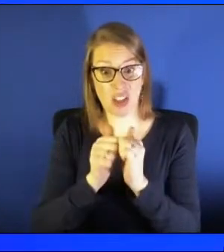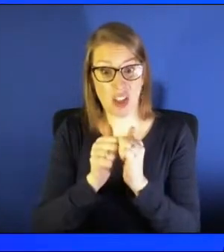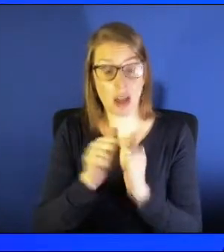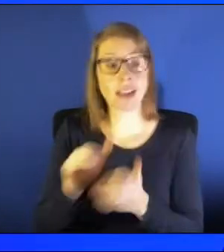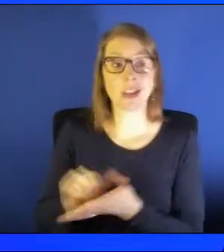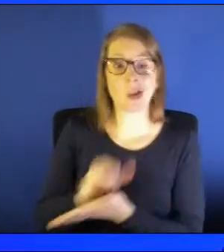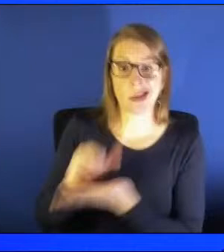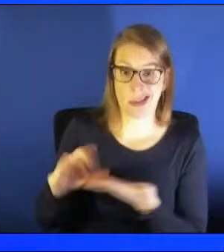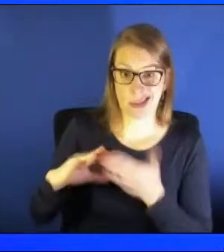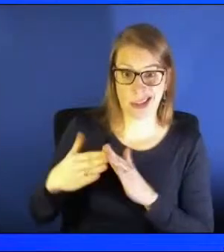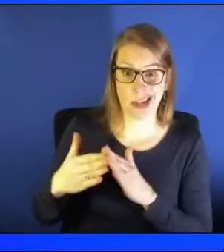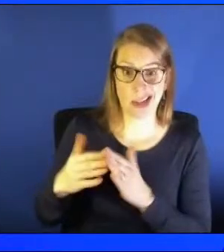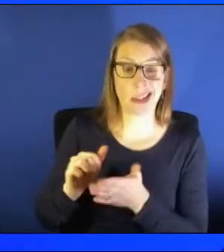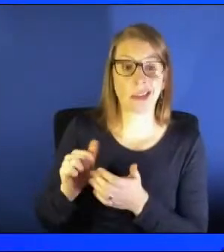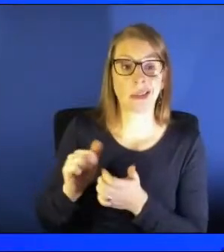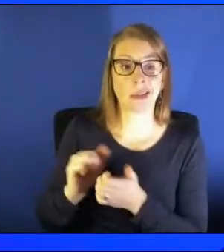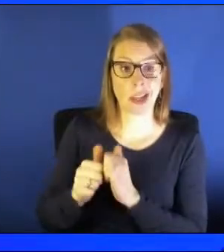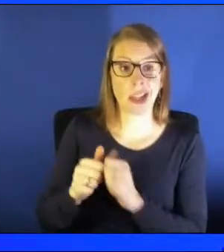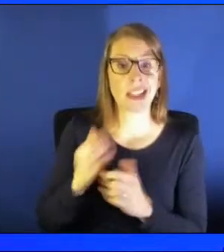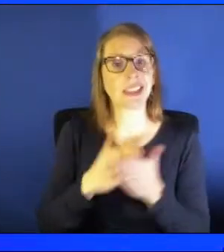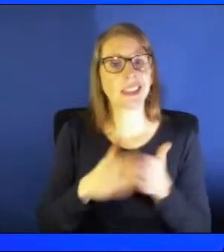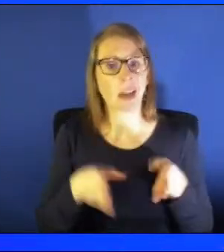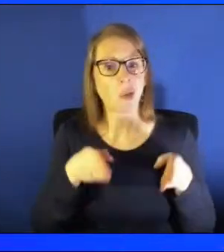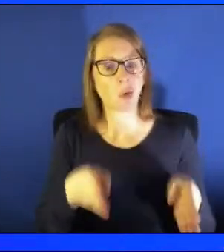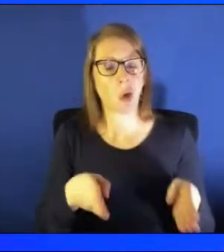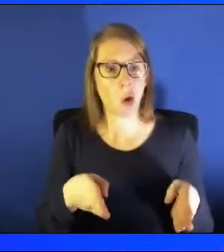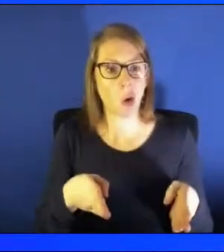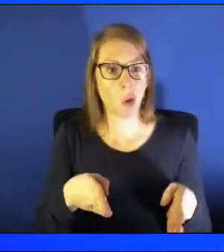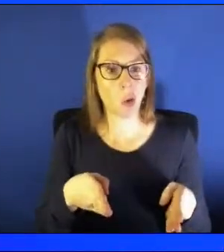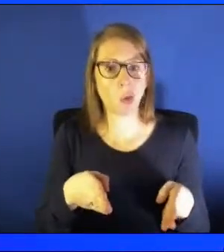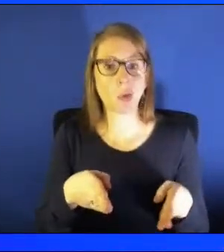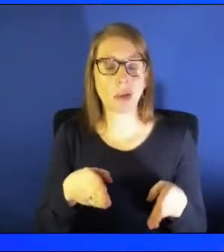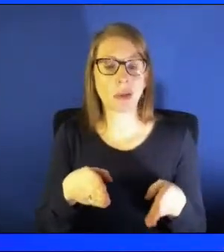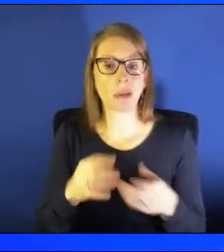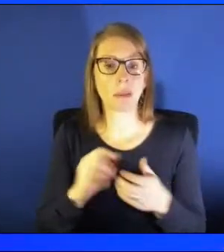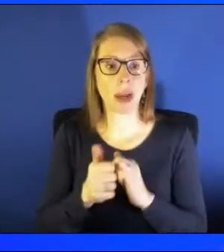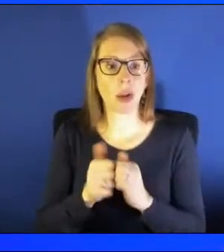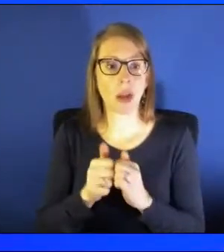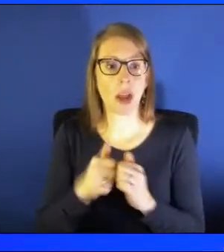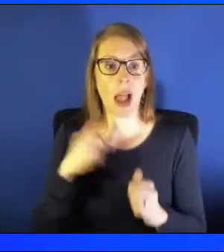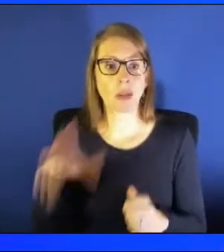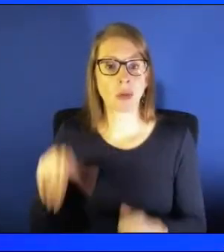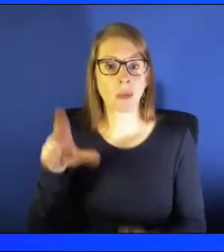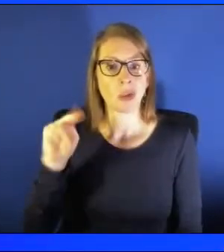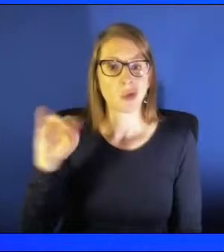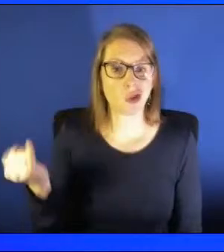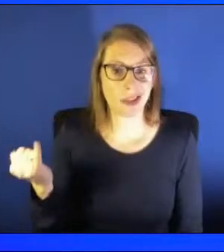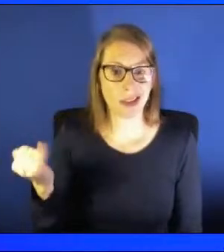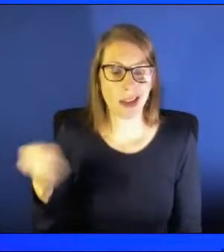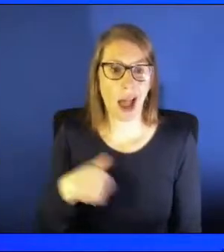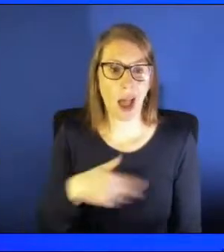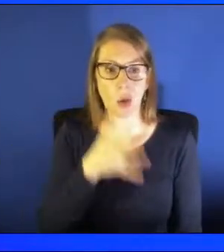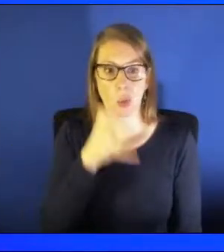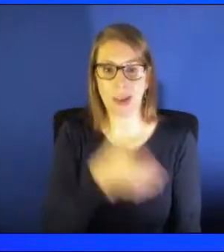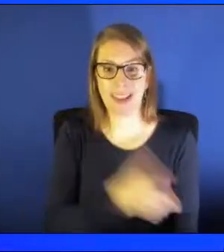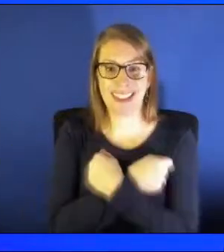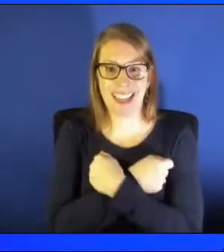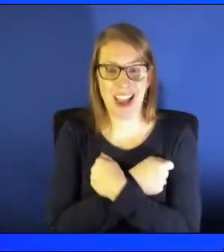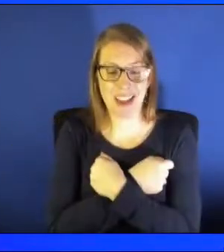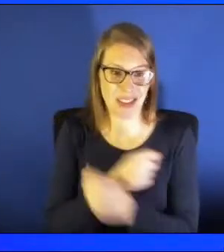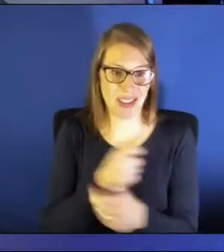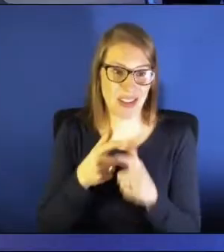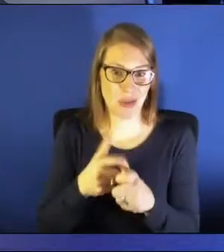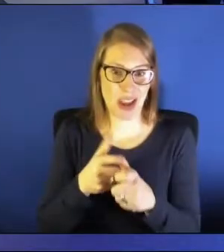Marathon. I've done some road marathons. I've done 4 of them. I grew up in New Jersey, so I would love to run New York City one day.